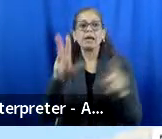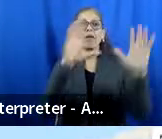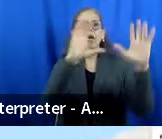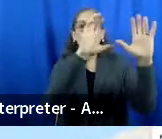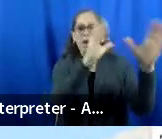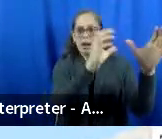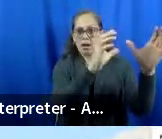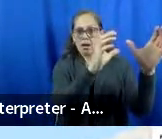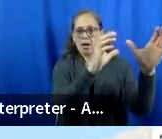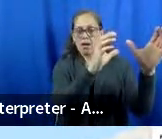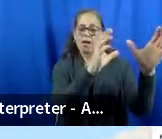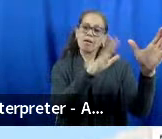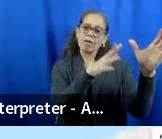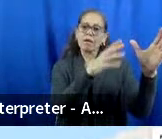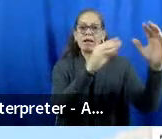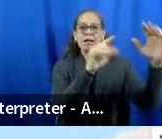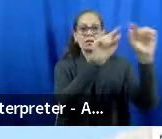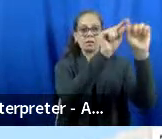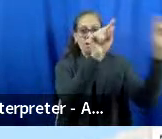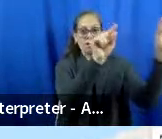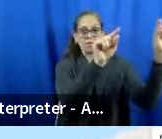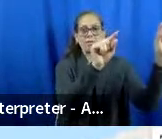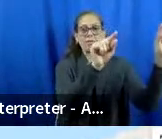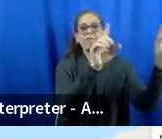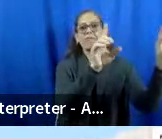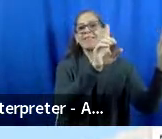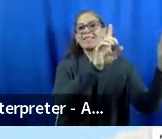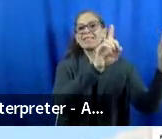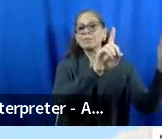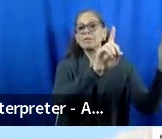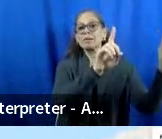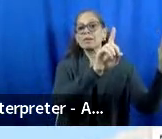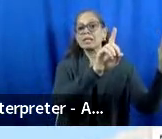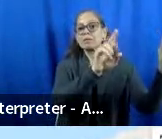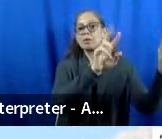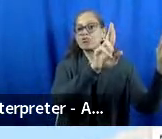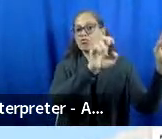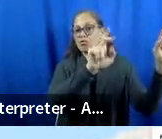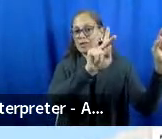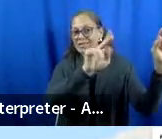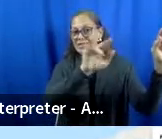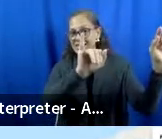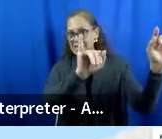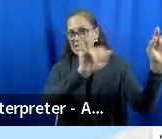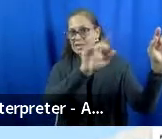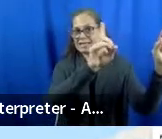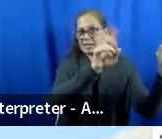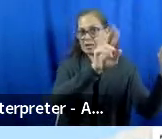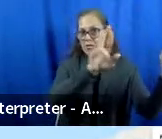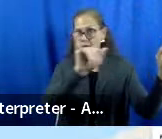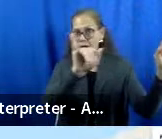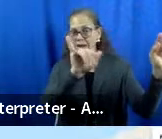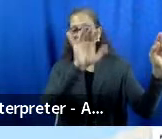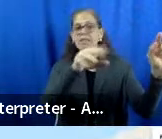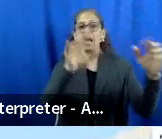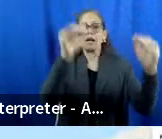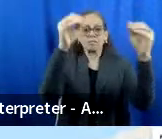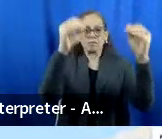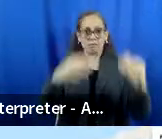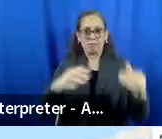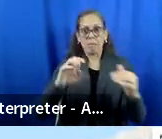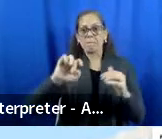or in the top bar called Displacement Risk Index. I've scrolled down to this map called